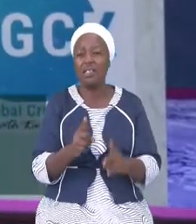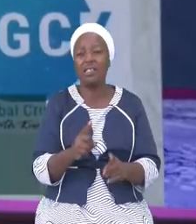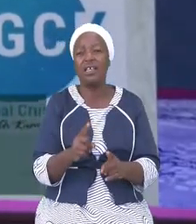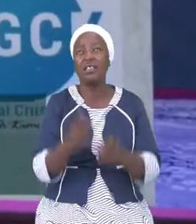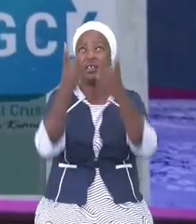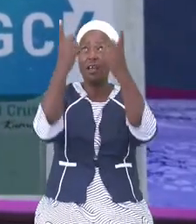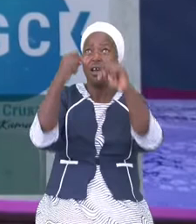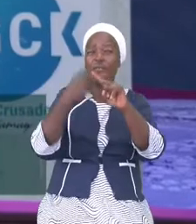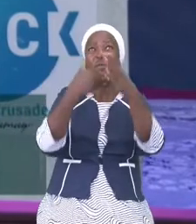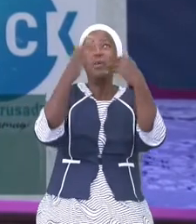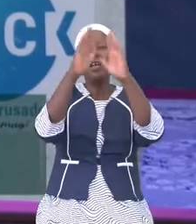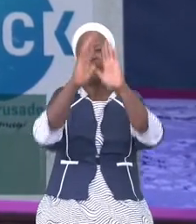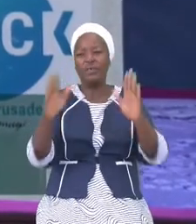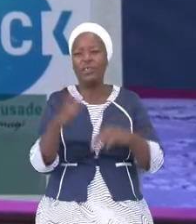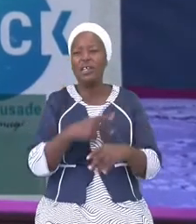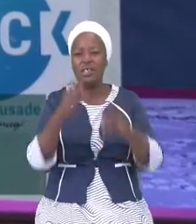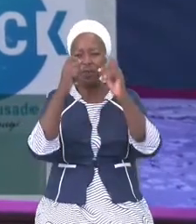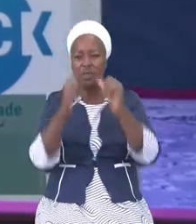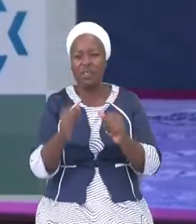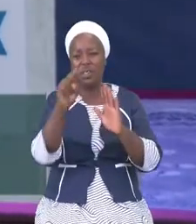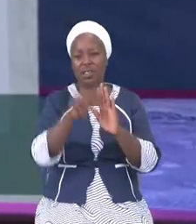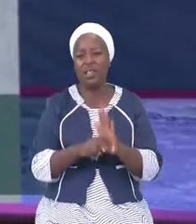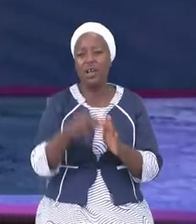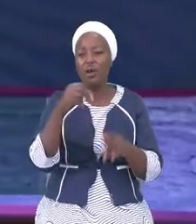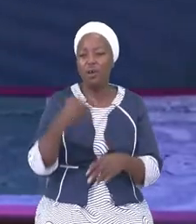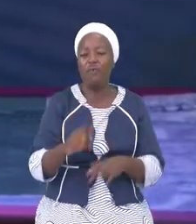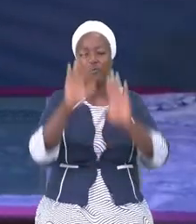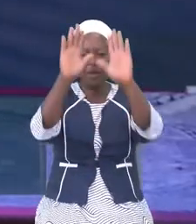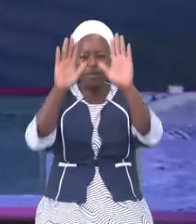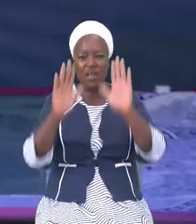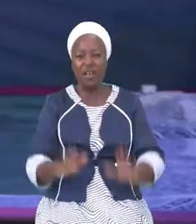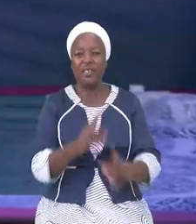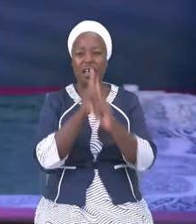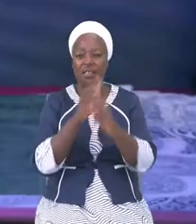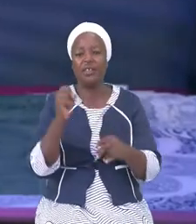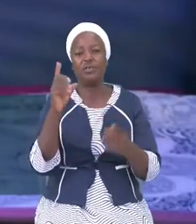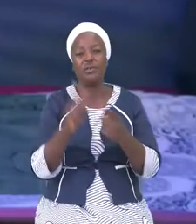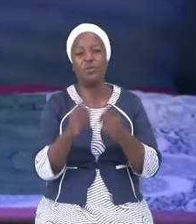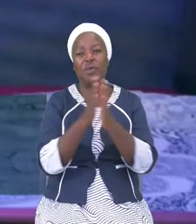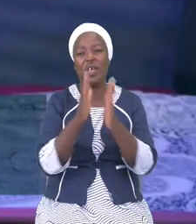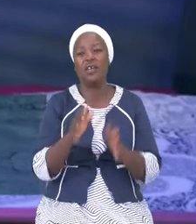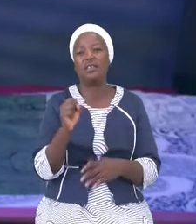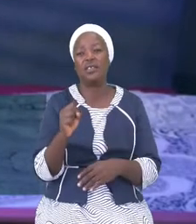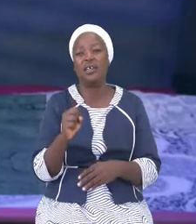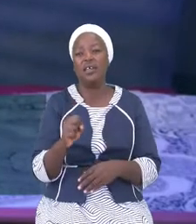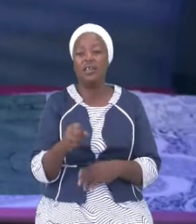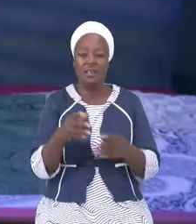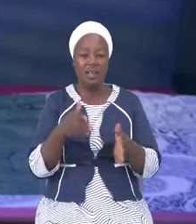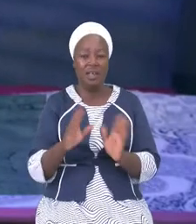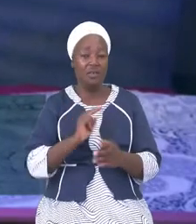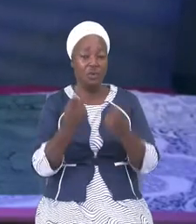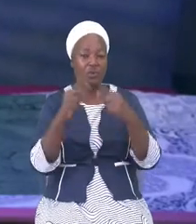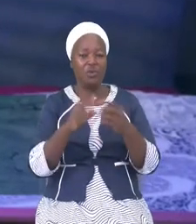from heaven. The spontaneousness of marvelous answers to prayer. Let's come to